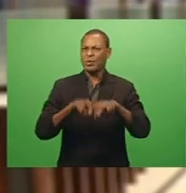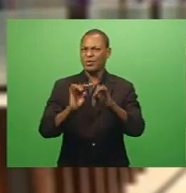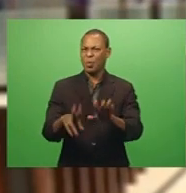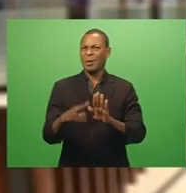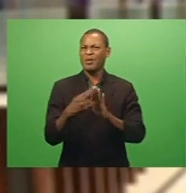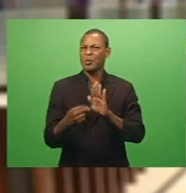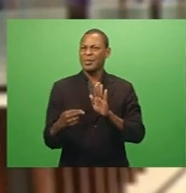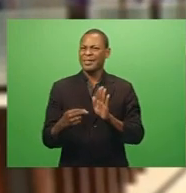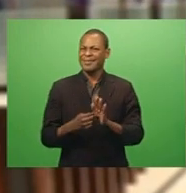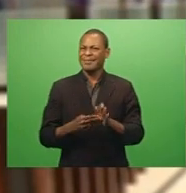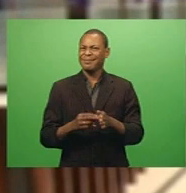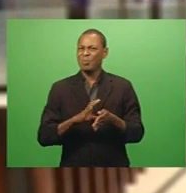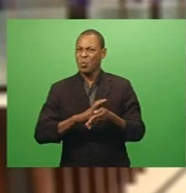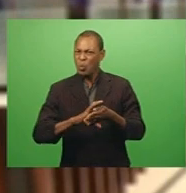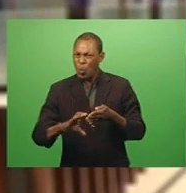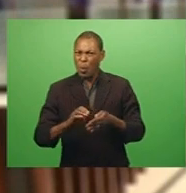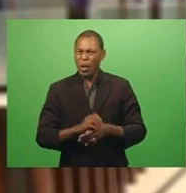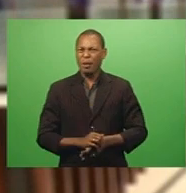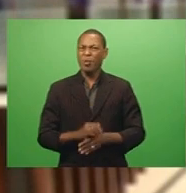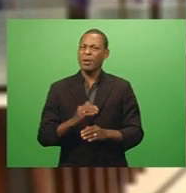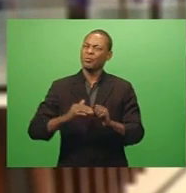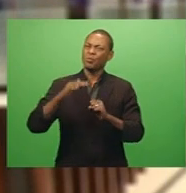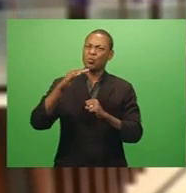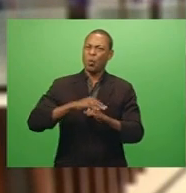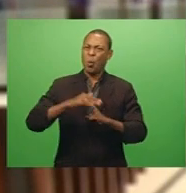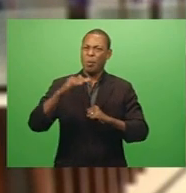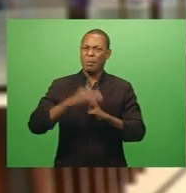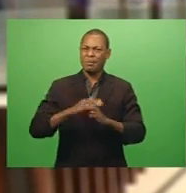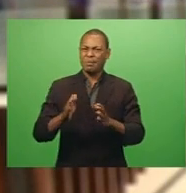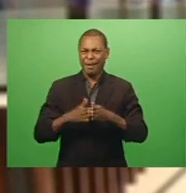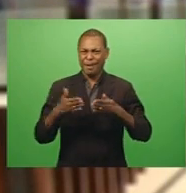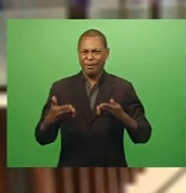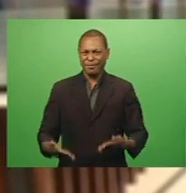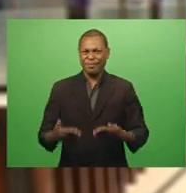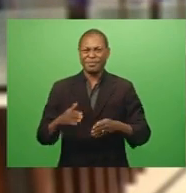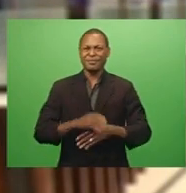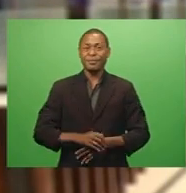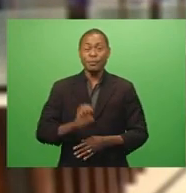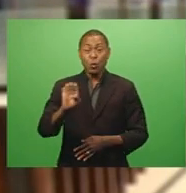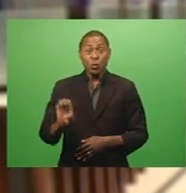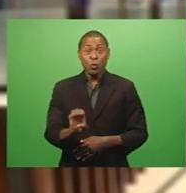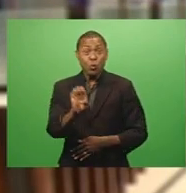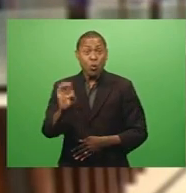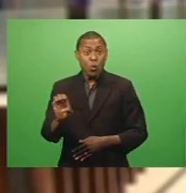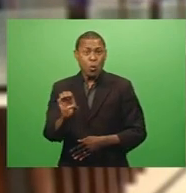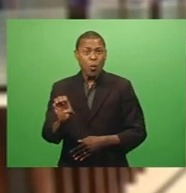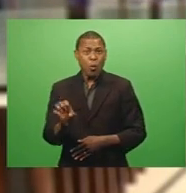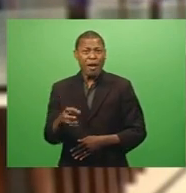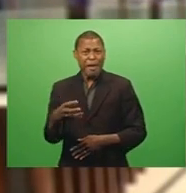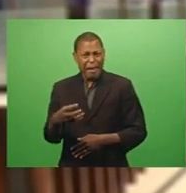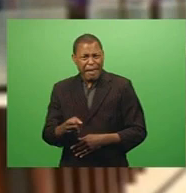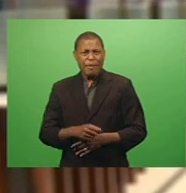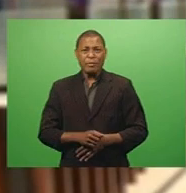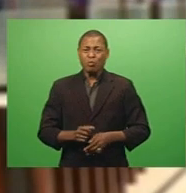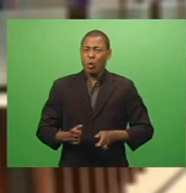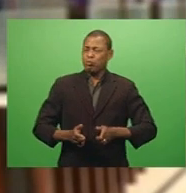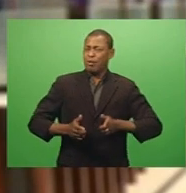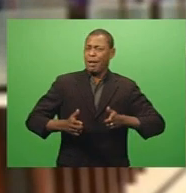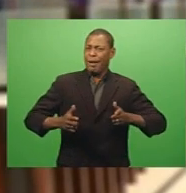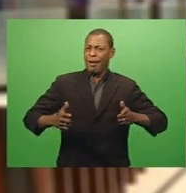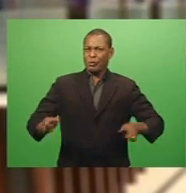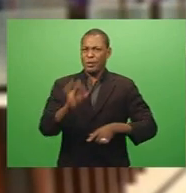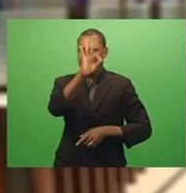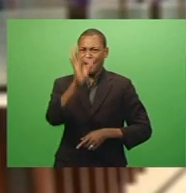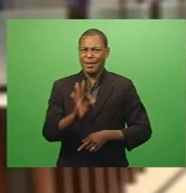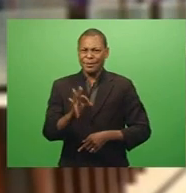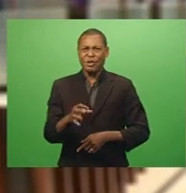currencies, which headed to the top of recent ranges. The euro and yen are also poised for their largest weekly percentage gains